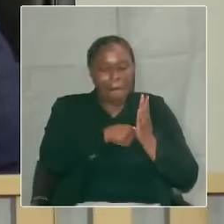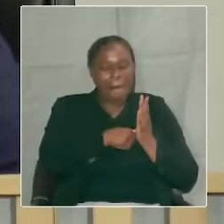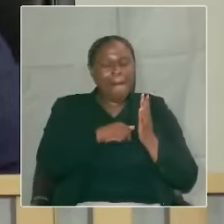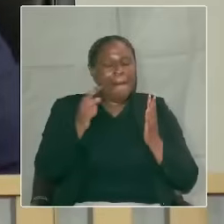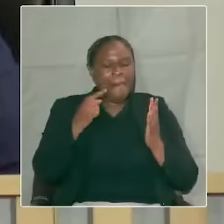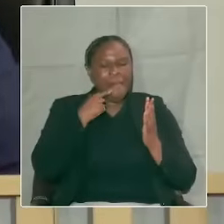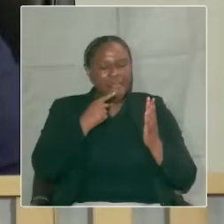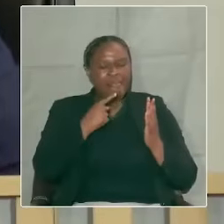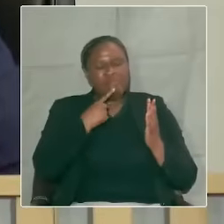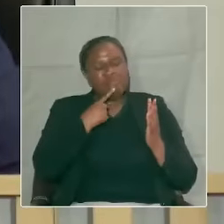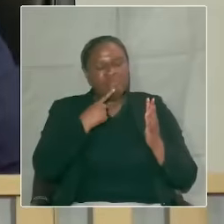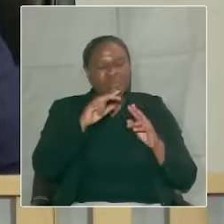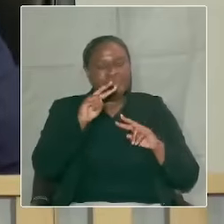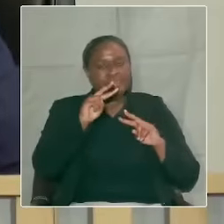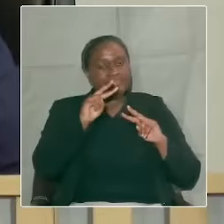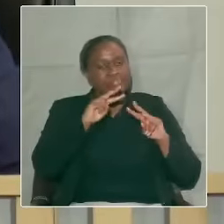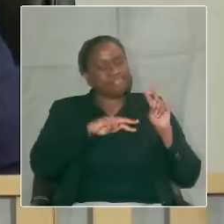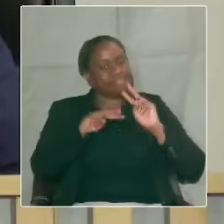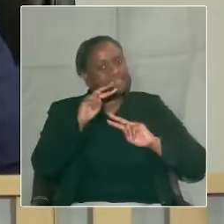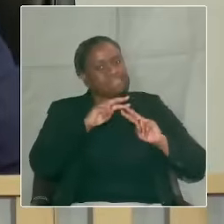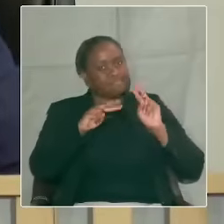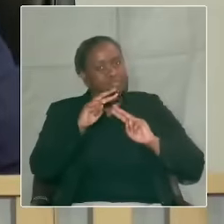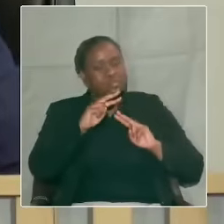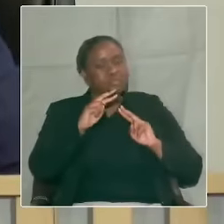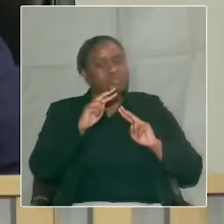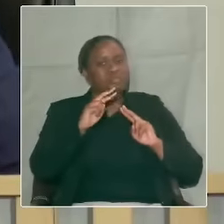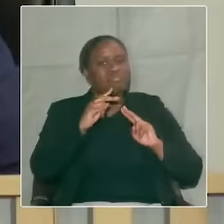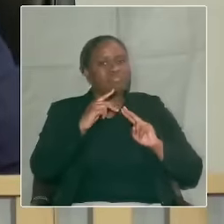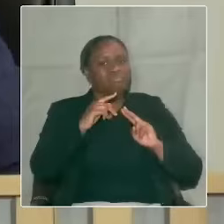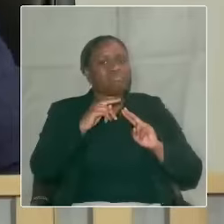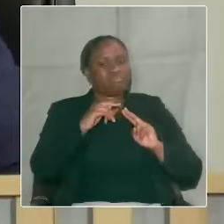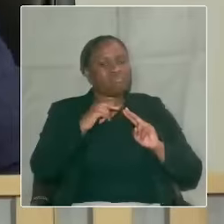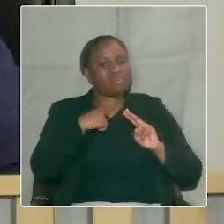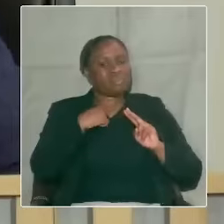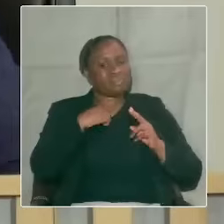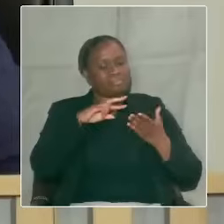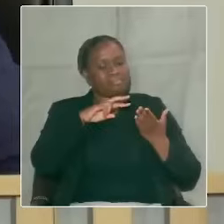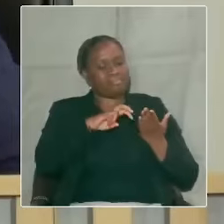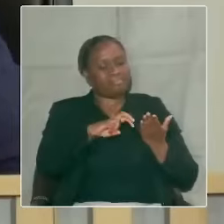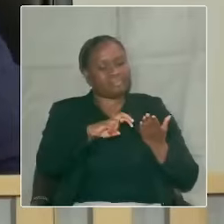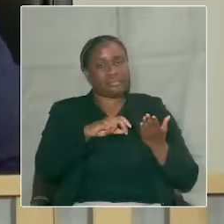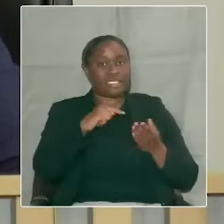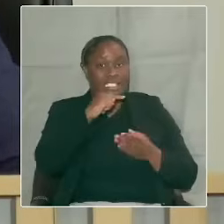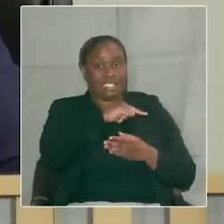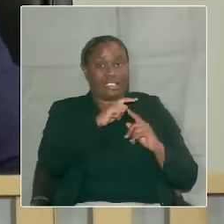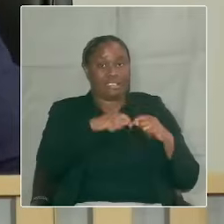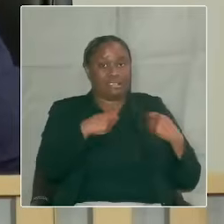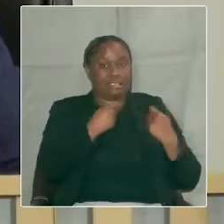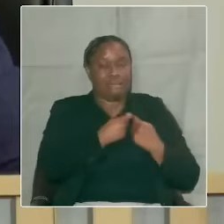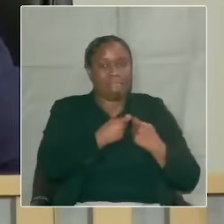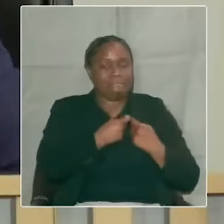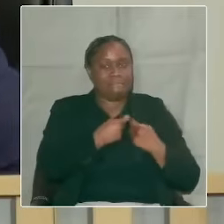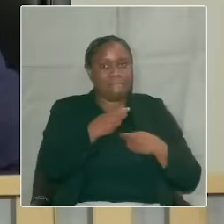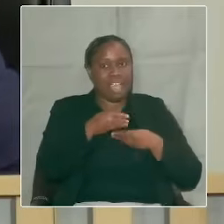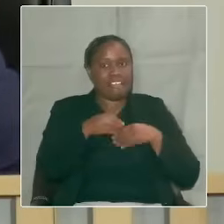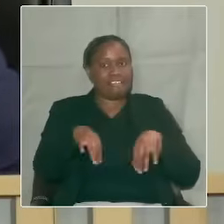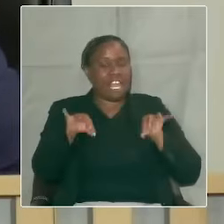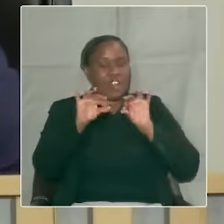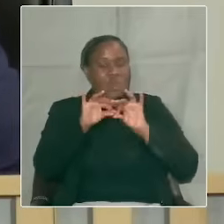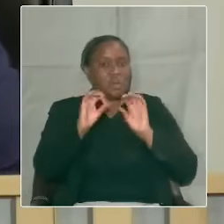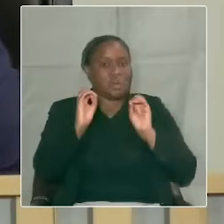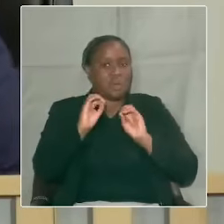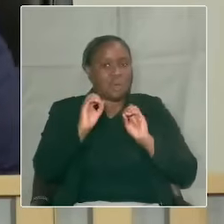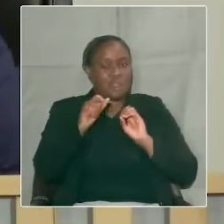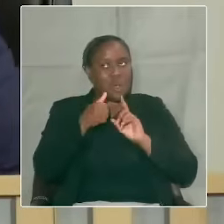assessment, the team is not adding value to